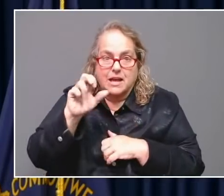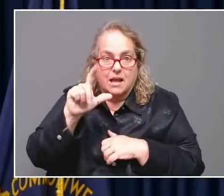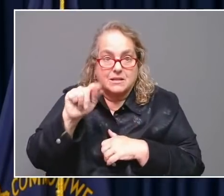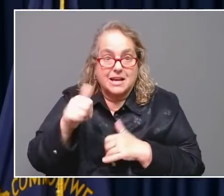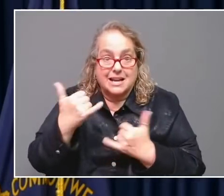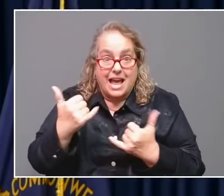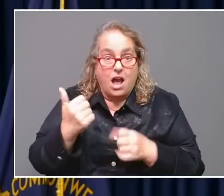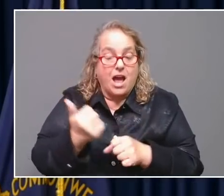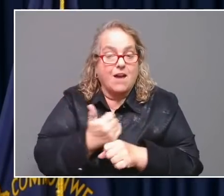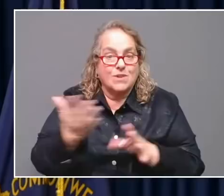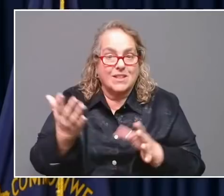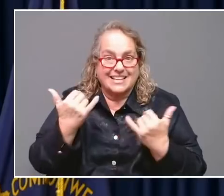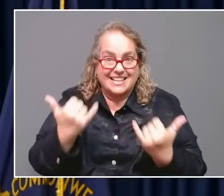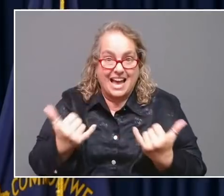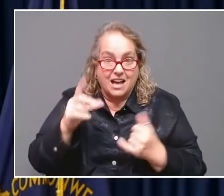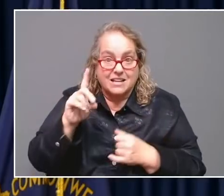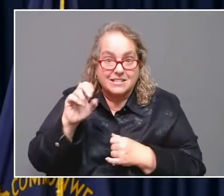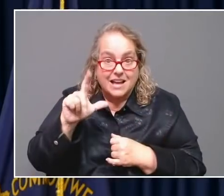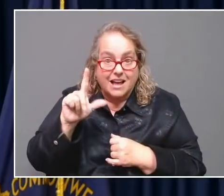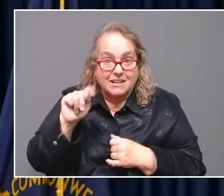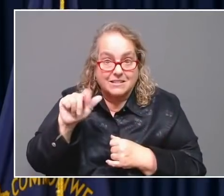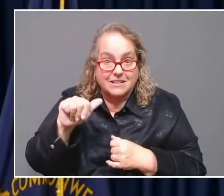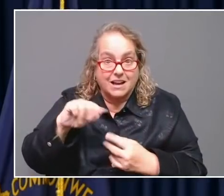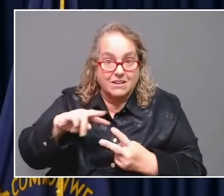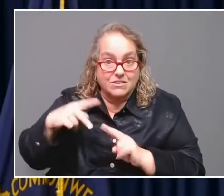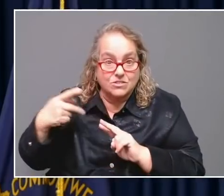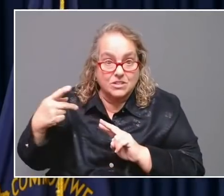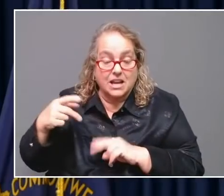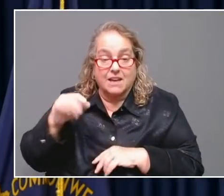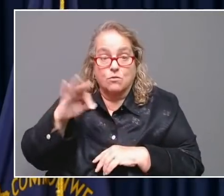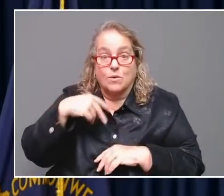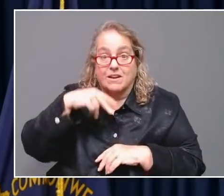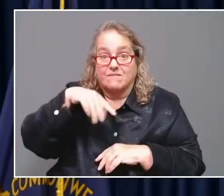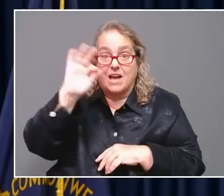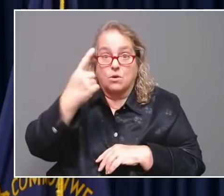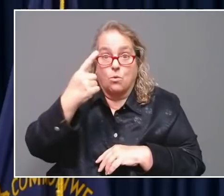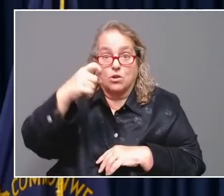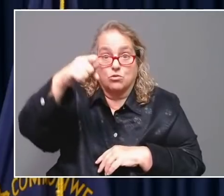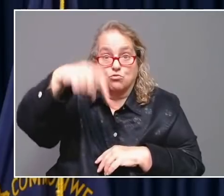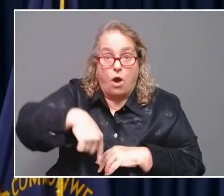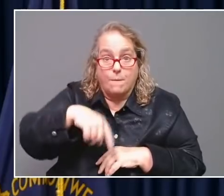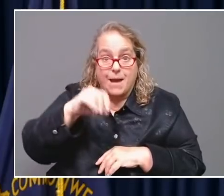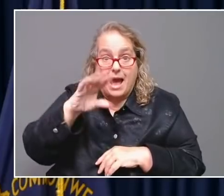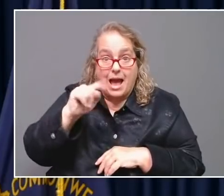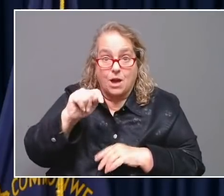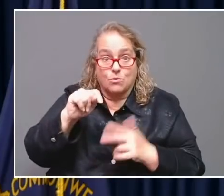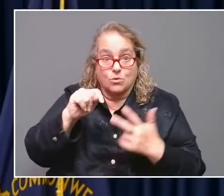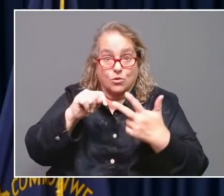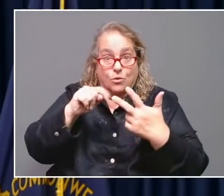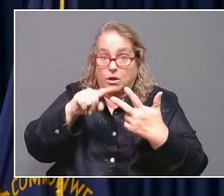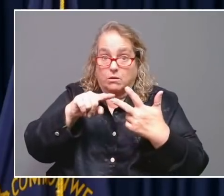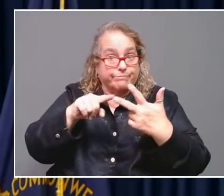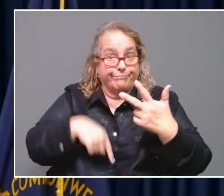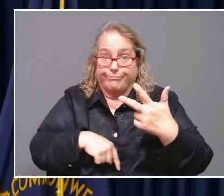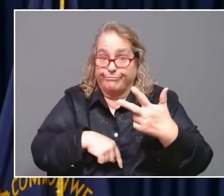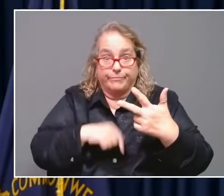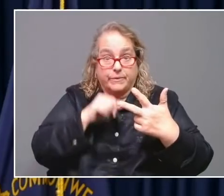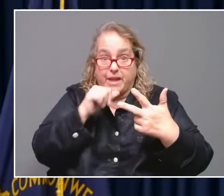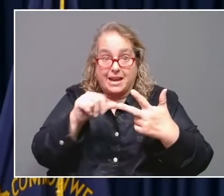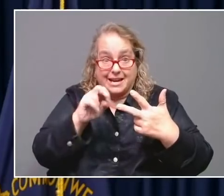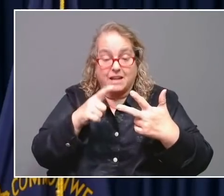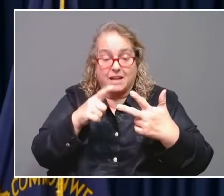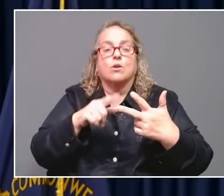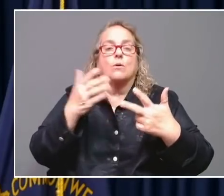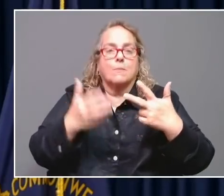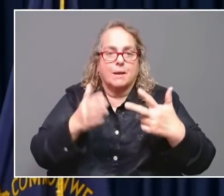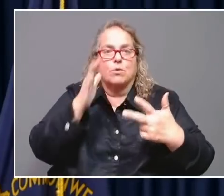Delta. So if we find an S gene dropout, the likelihood that it could be Omicron is higher. And so all of those will be sequenced probably